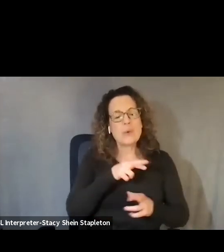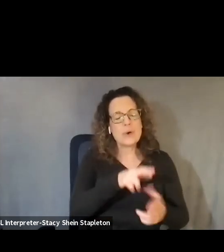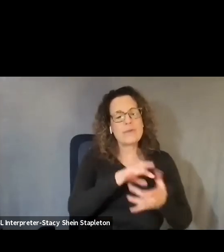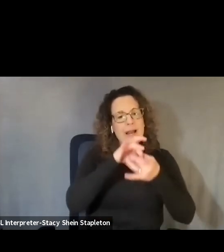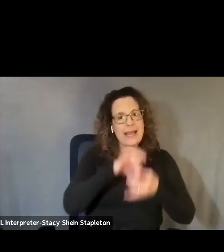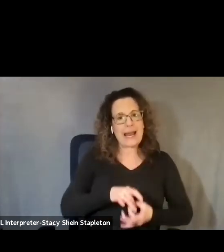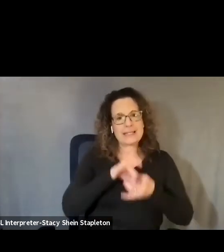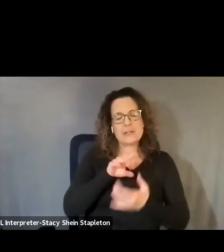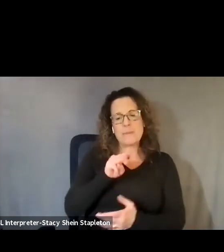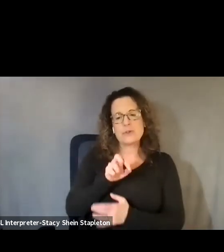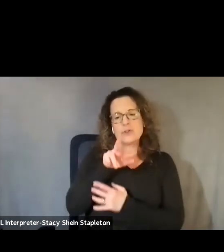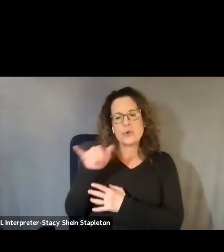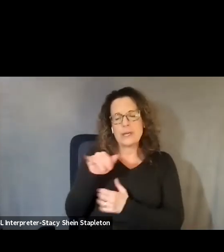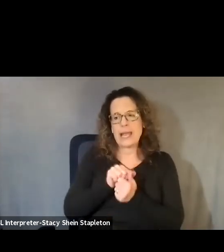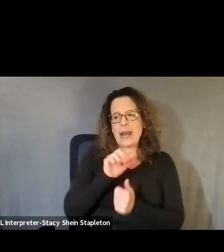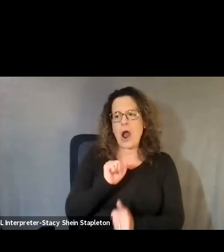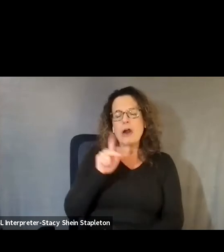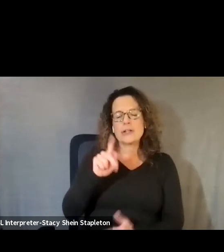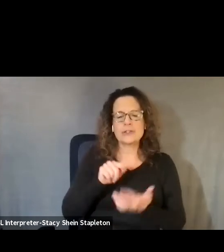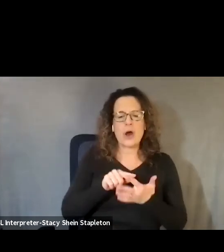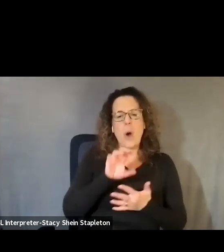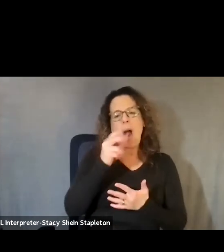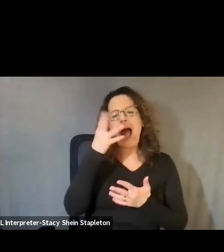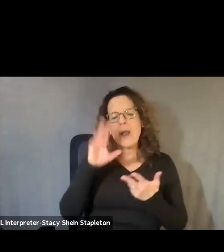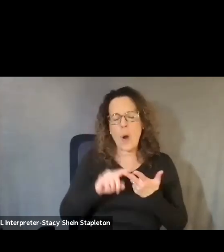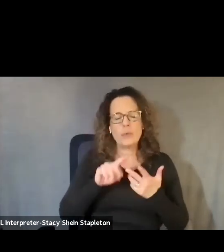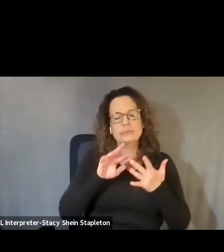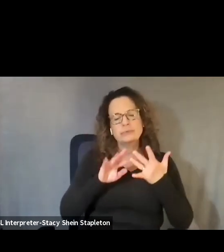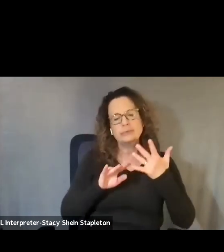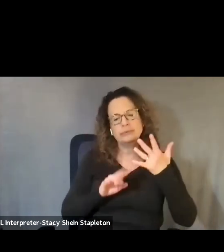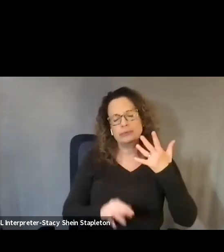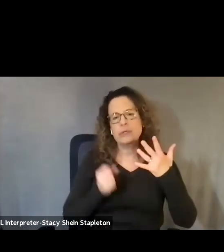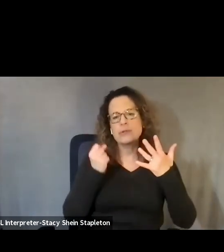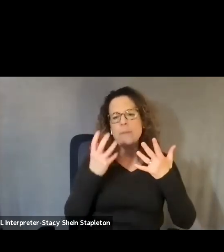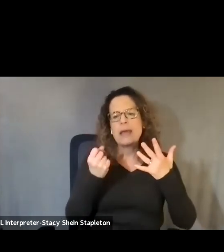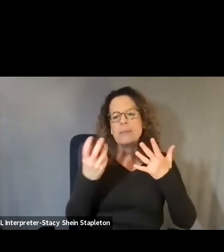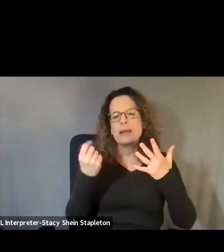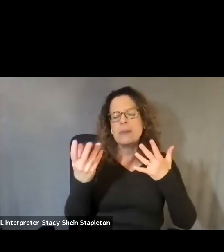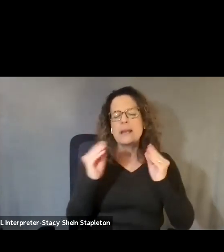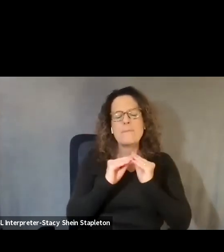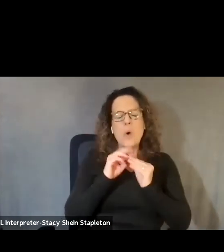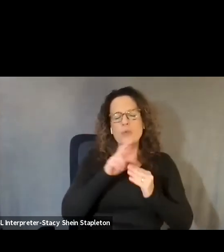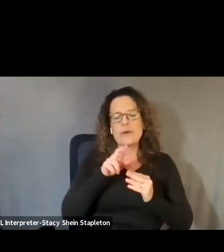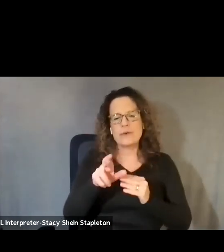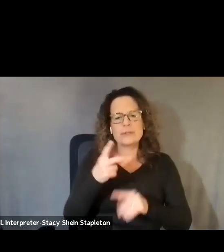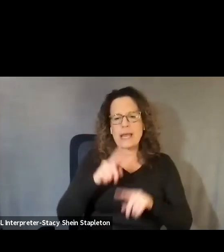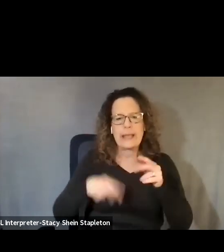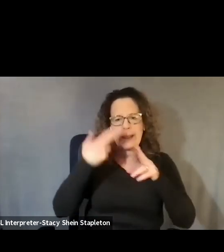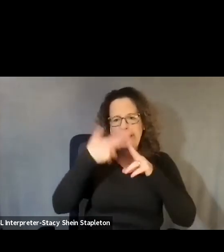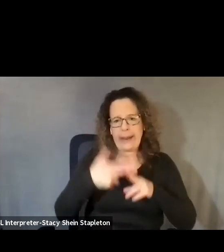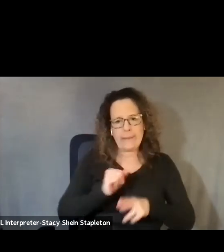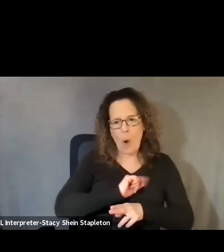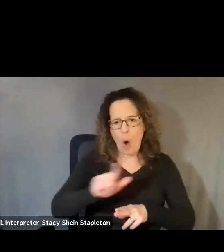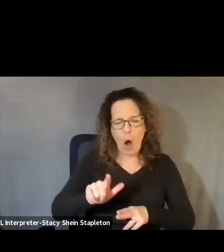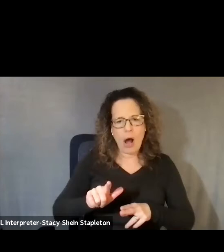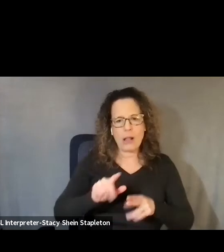to the Missouri and the Arkansas and the Ohio and the Tennessee and so many other rivers. I'm not even going to begin to name all of